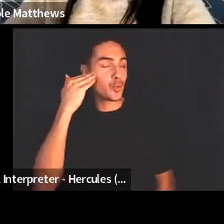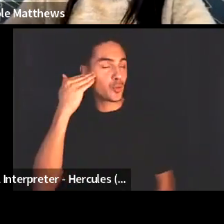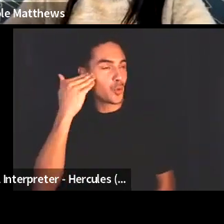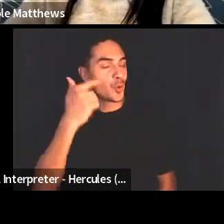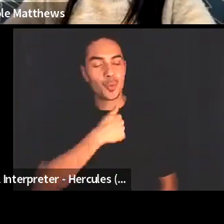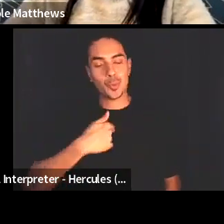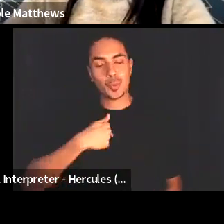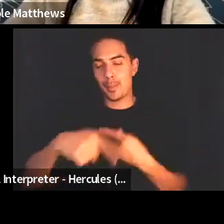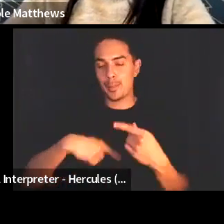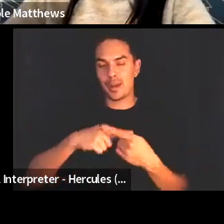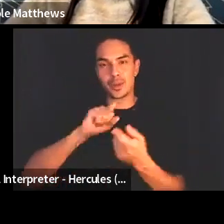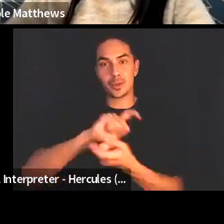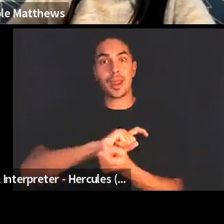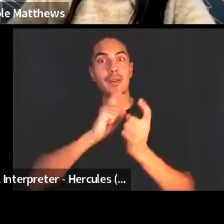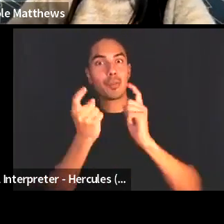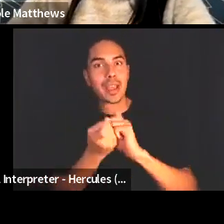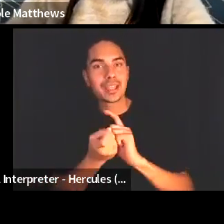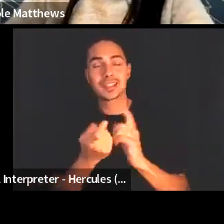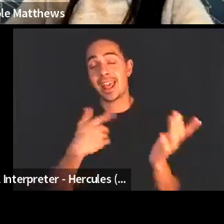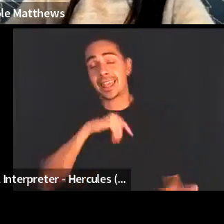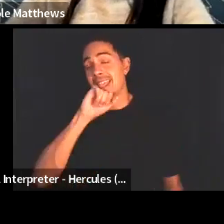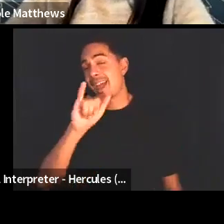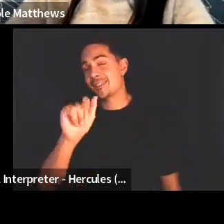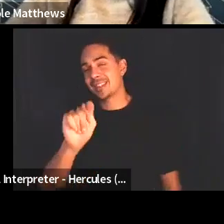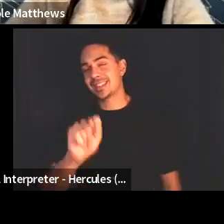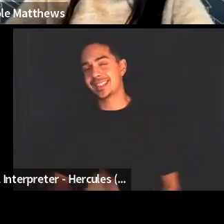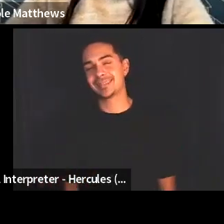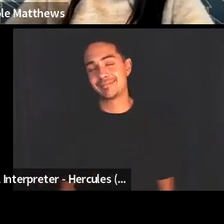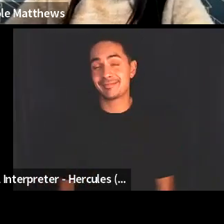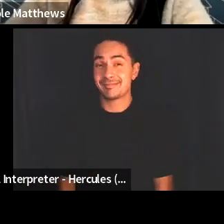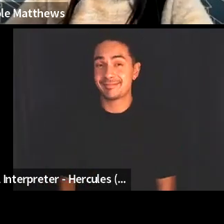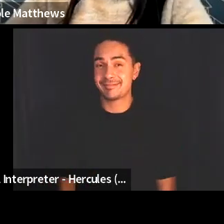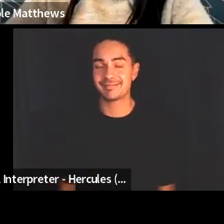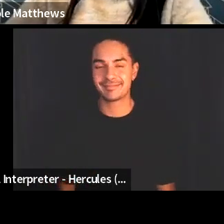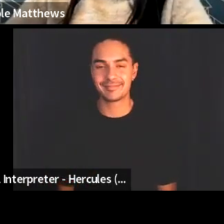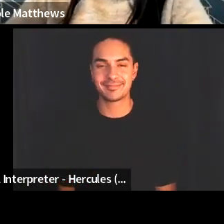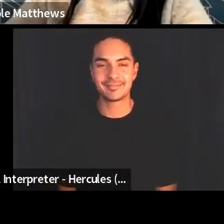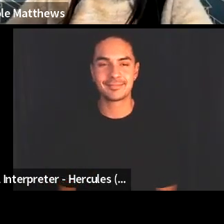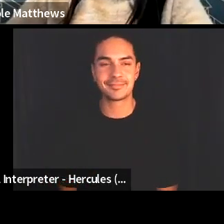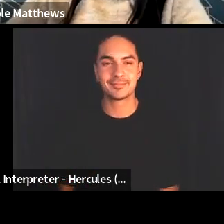I'm here for it. I have to add a thought about,